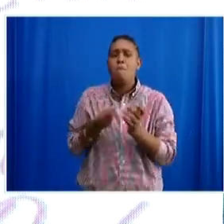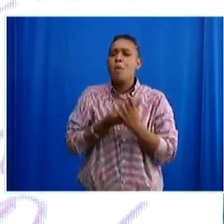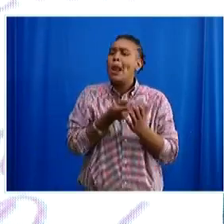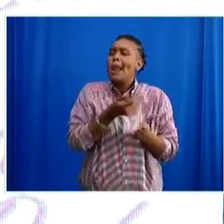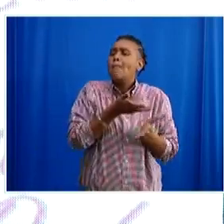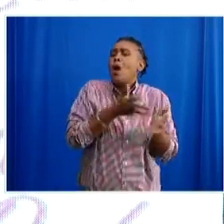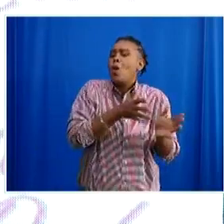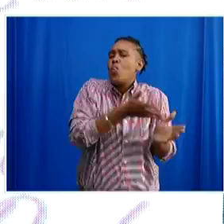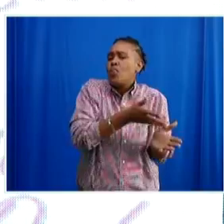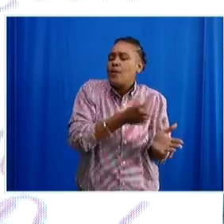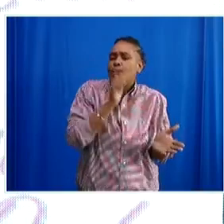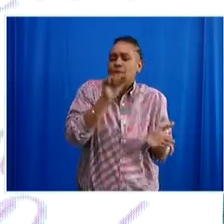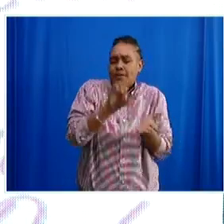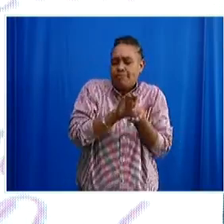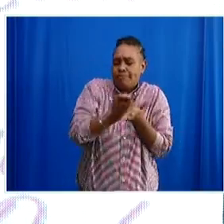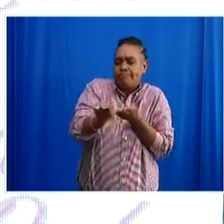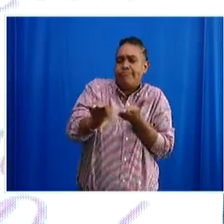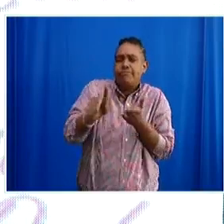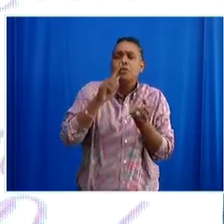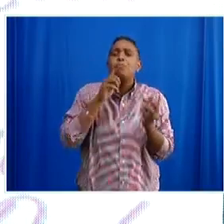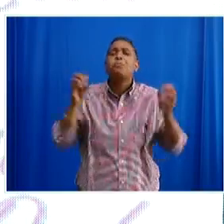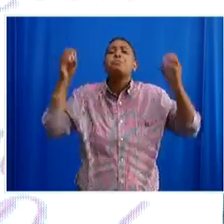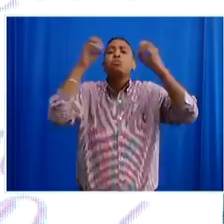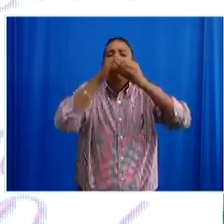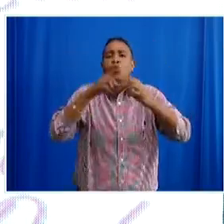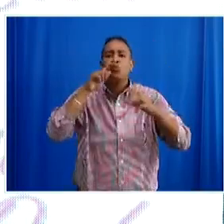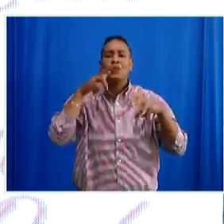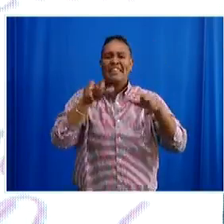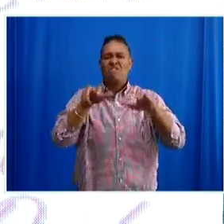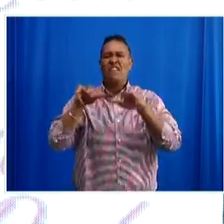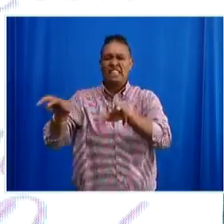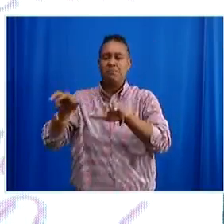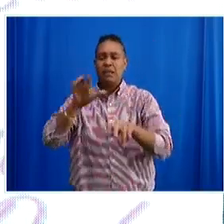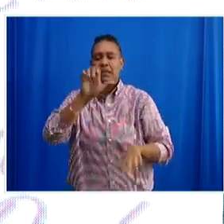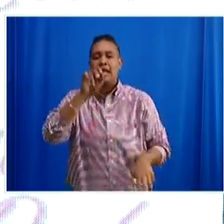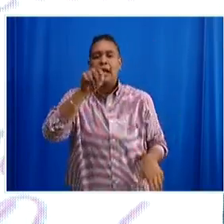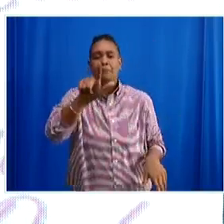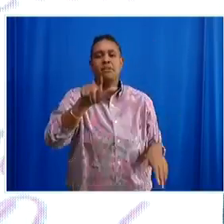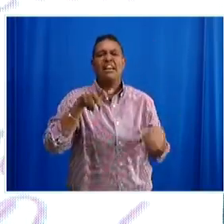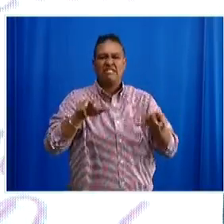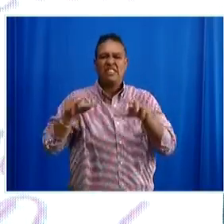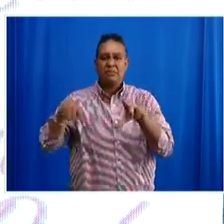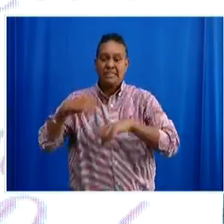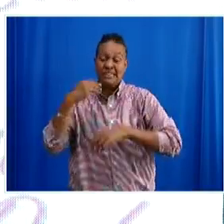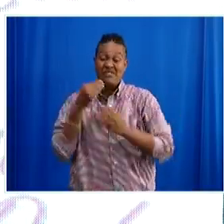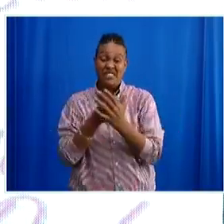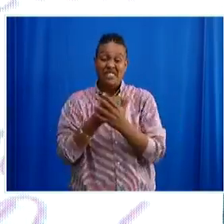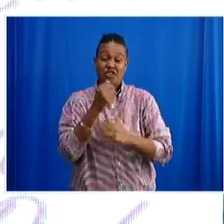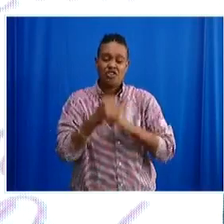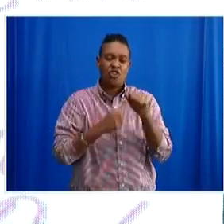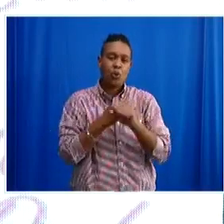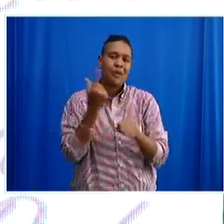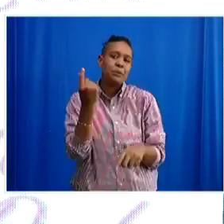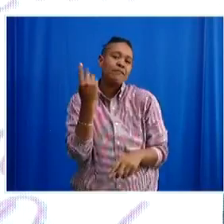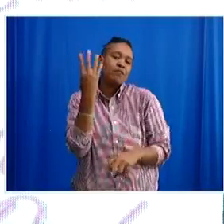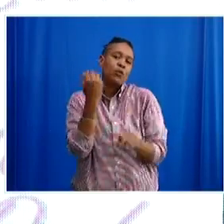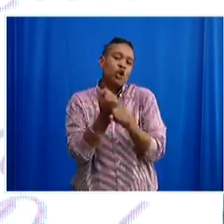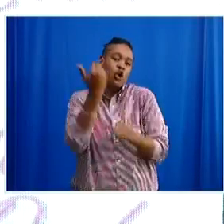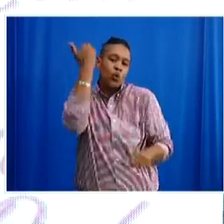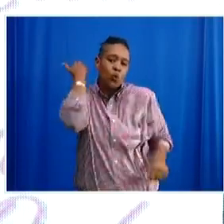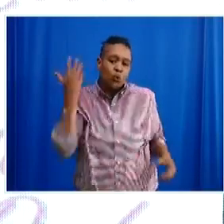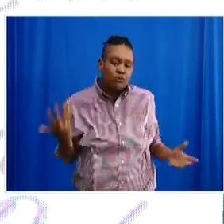to allocate substantially more to capital investment in this financial year than we did only 4 years ago.